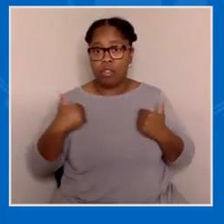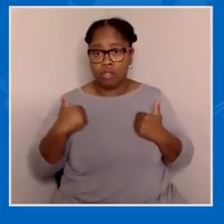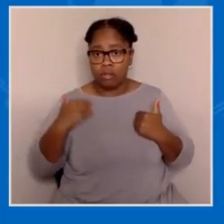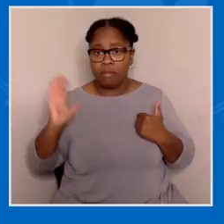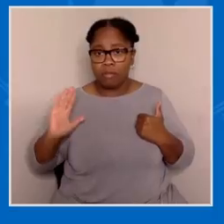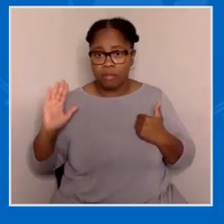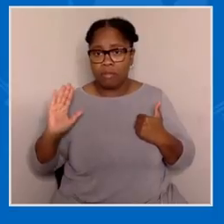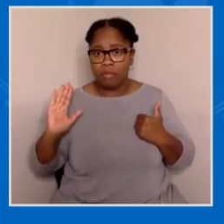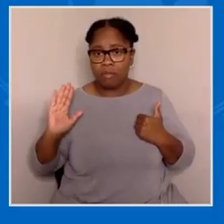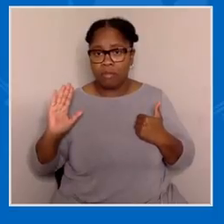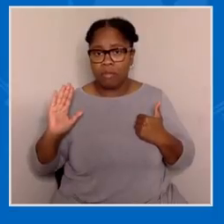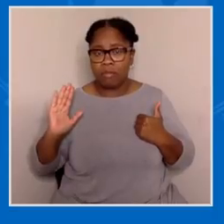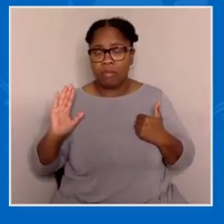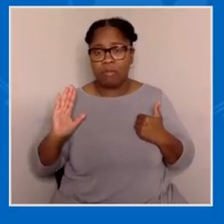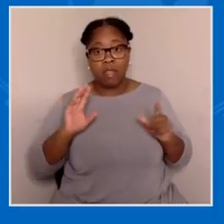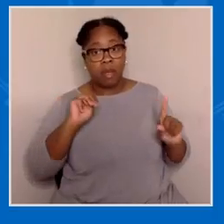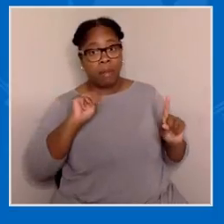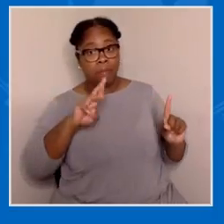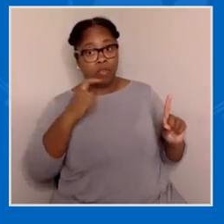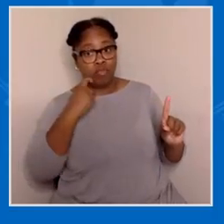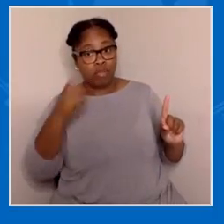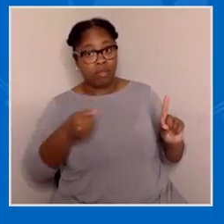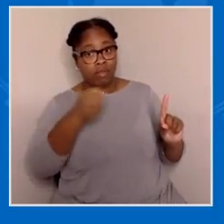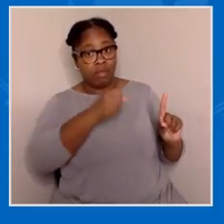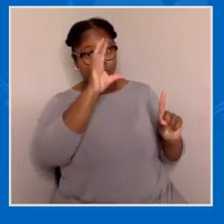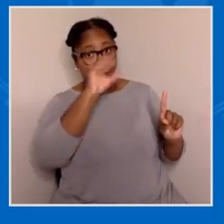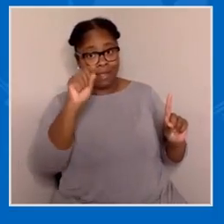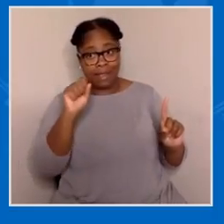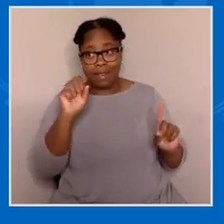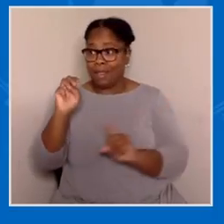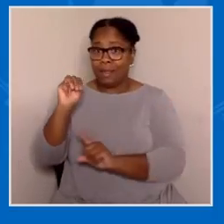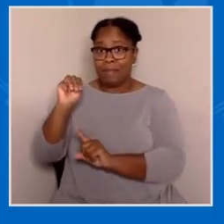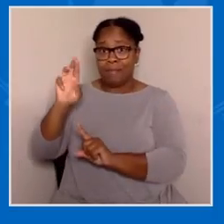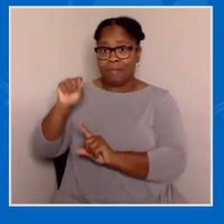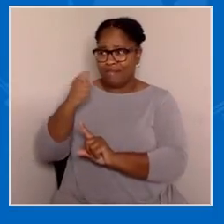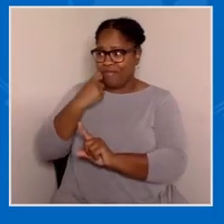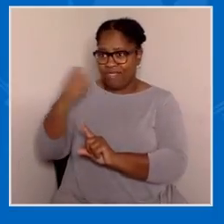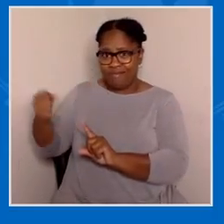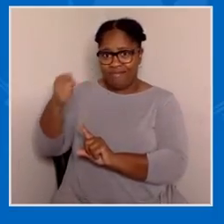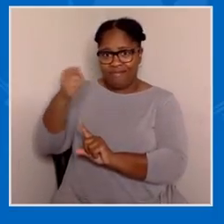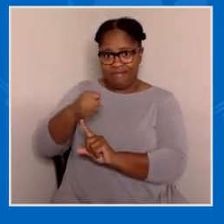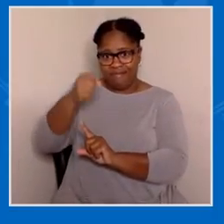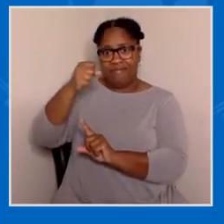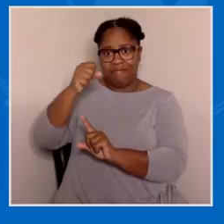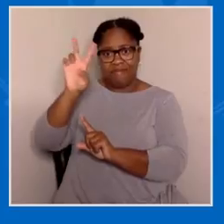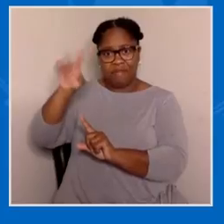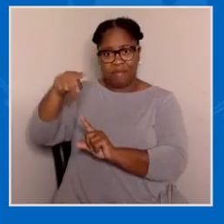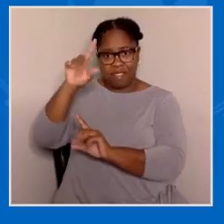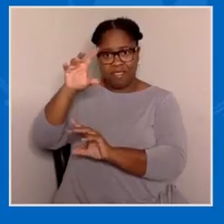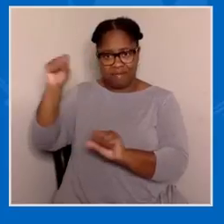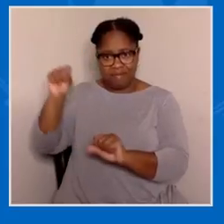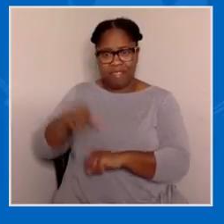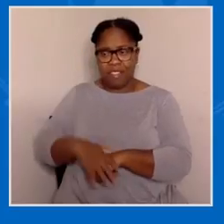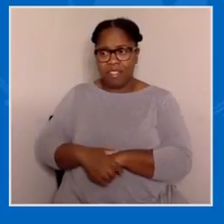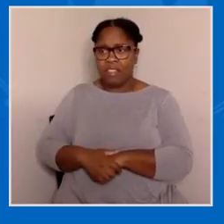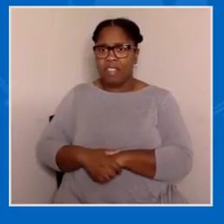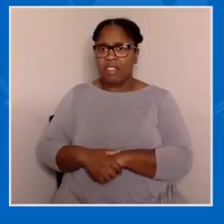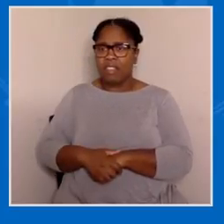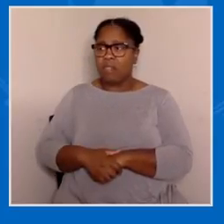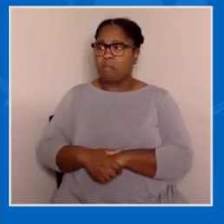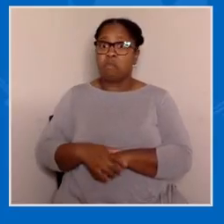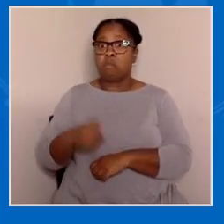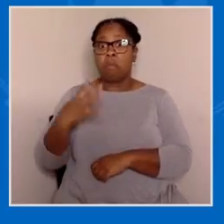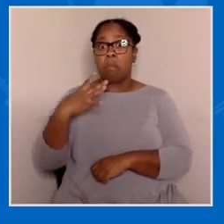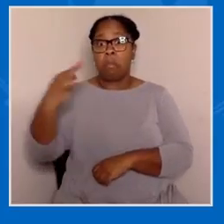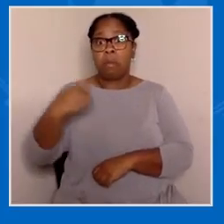know, Mr. President-elect and Madam Vice President-elect, that you have selected us not to serve you, but to serve on behalf of the American